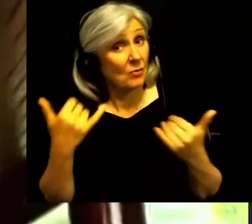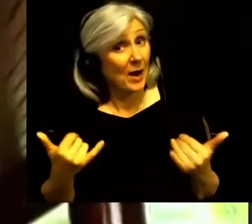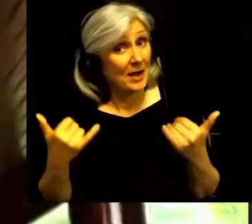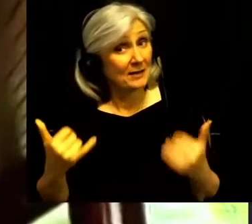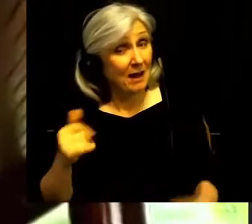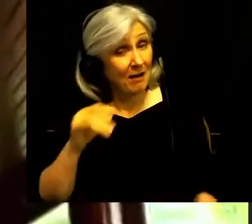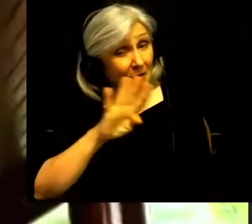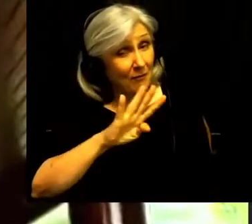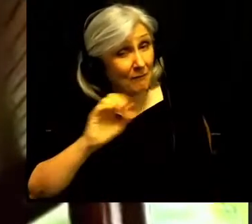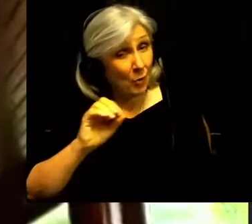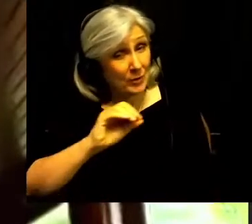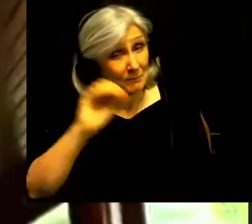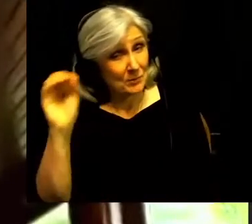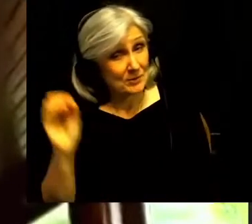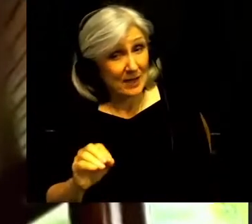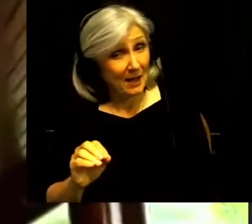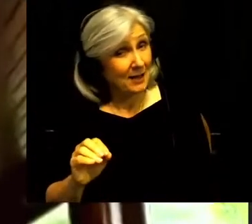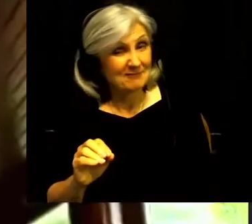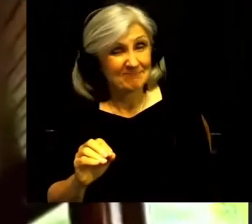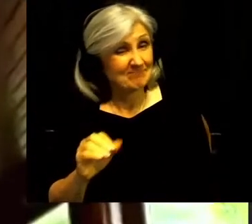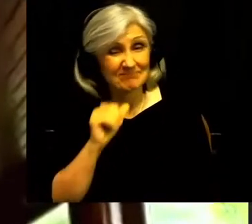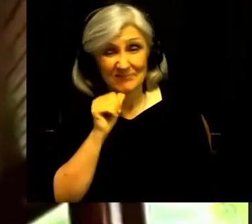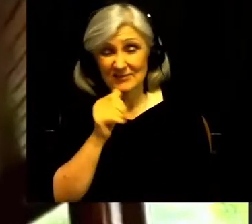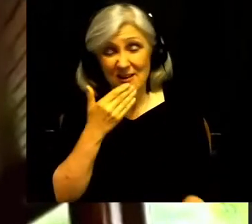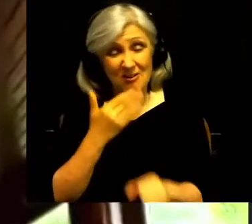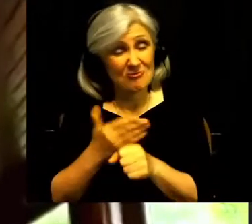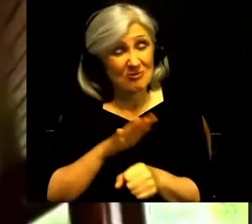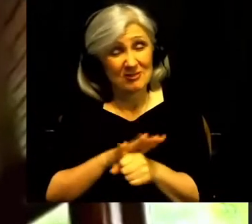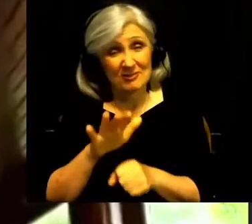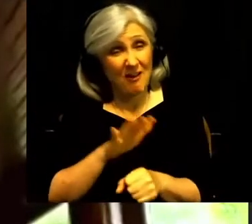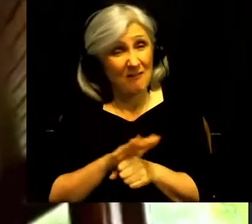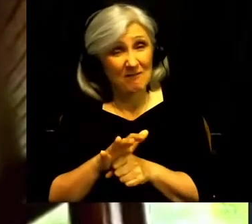enough. So the percent positivity specifically,